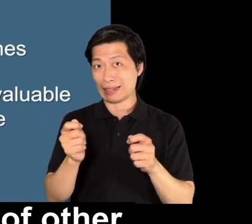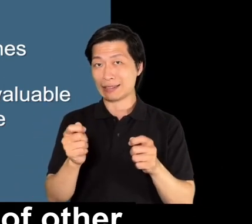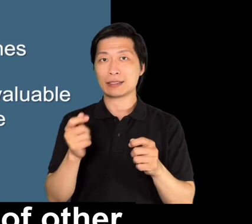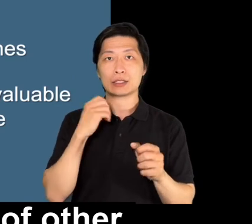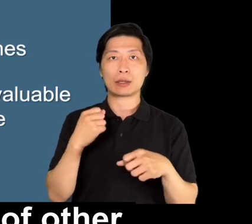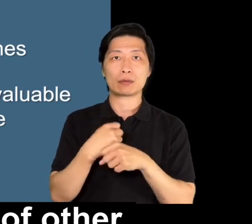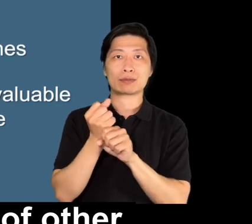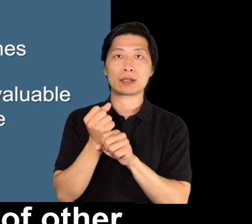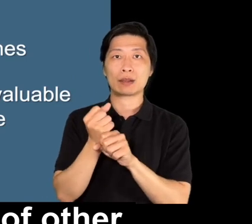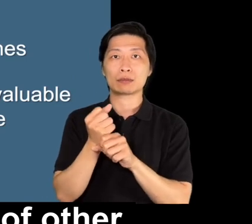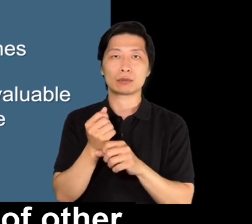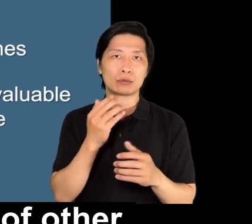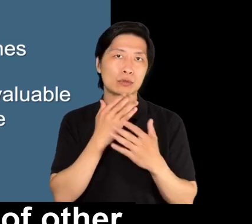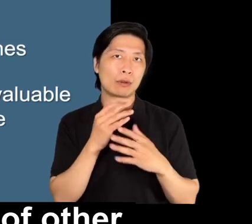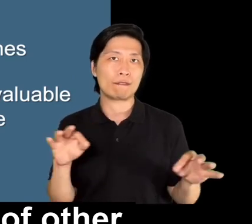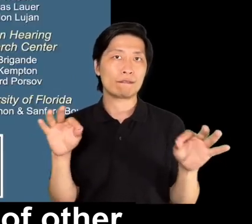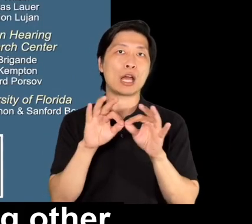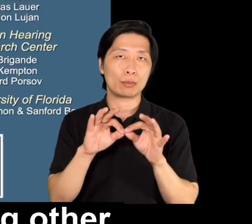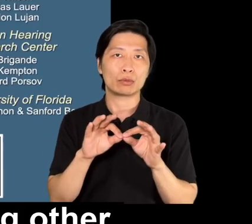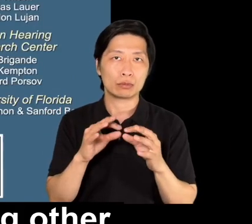including other forms of Usher syndrome.